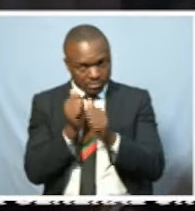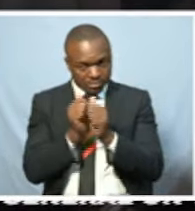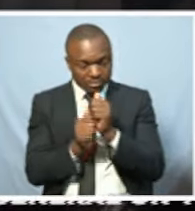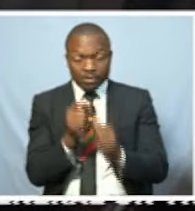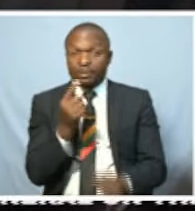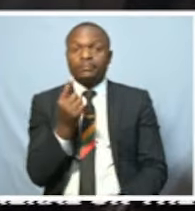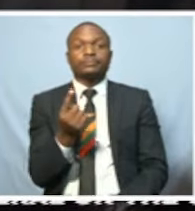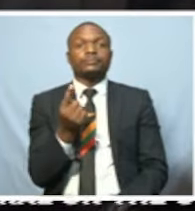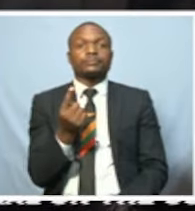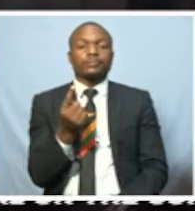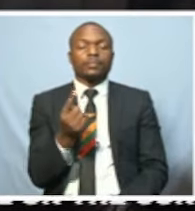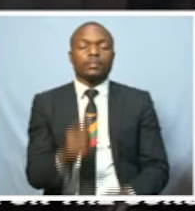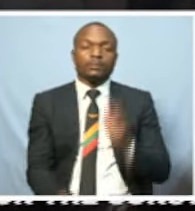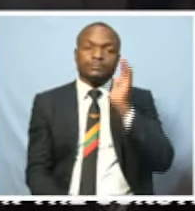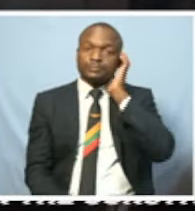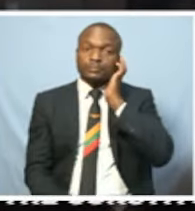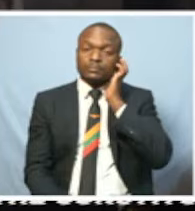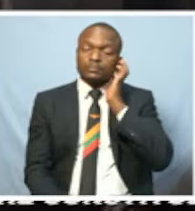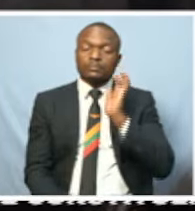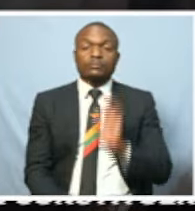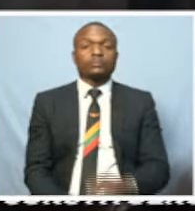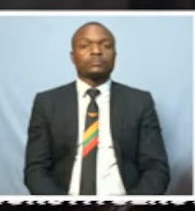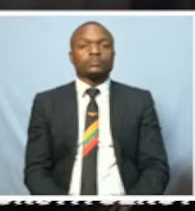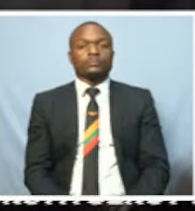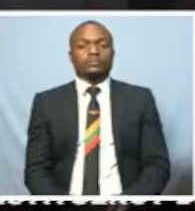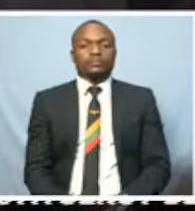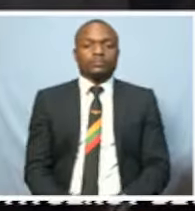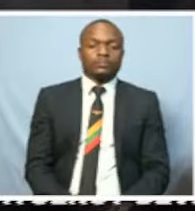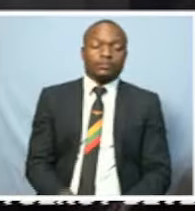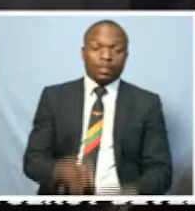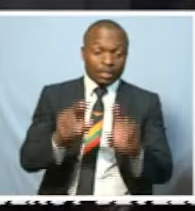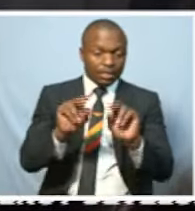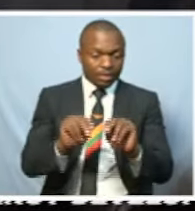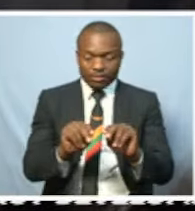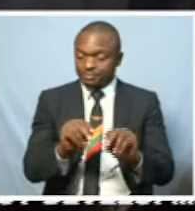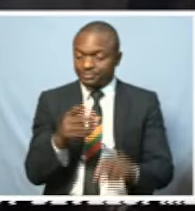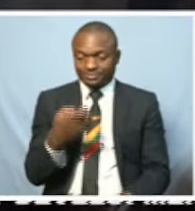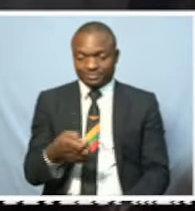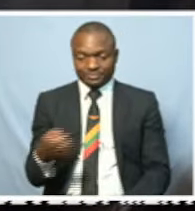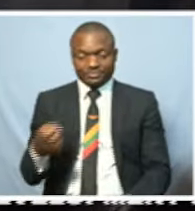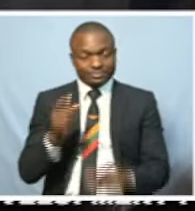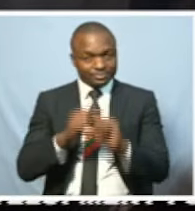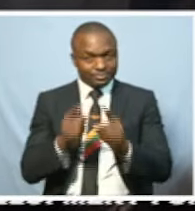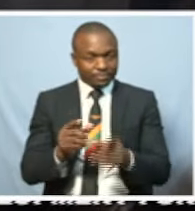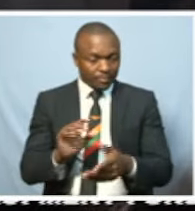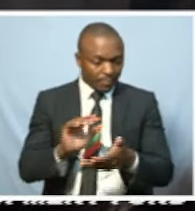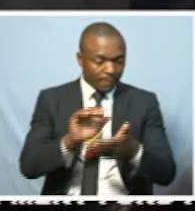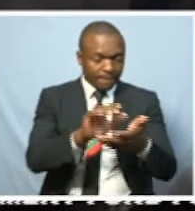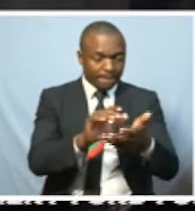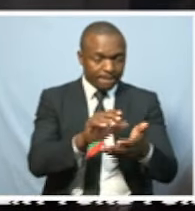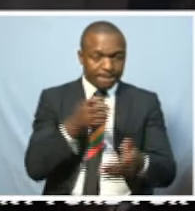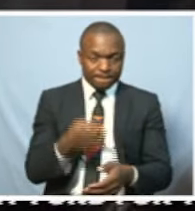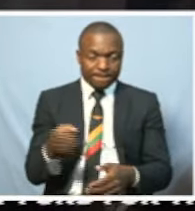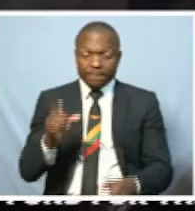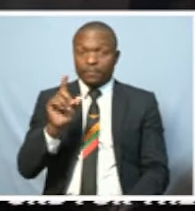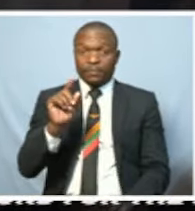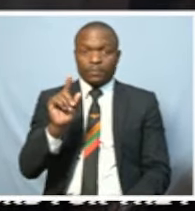one, there is no equipment, but we have allocated equipment for